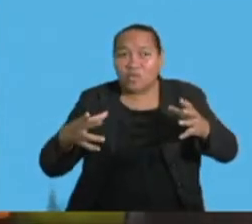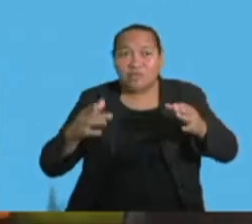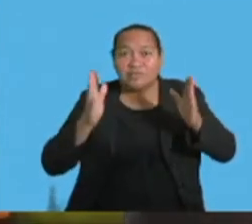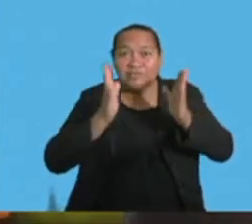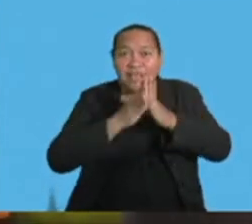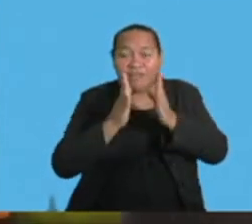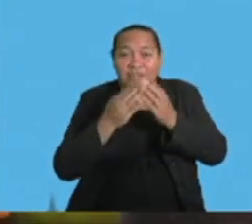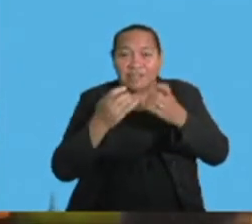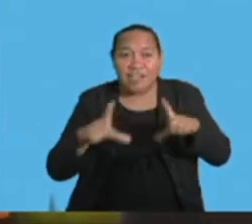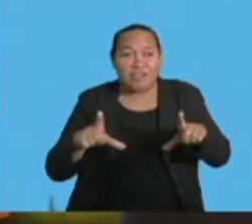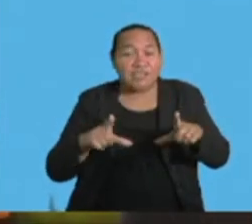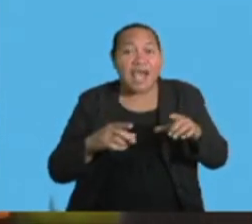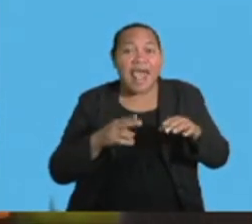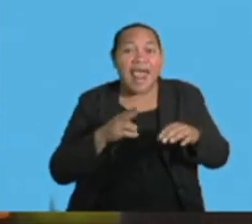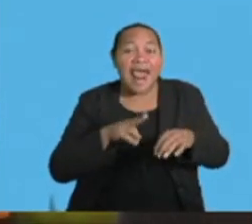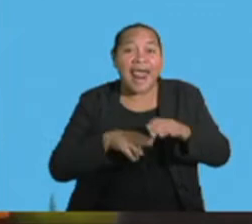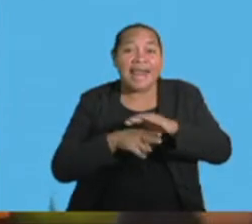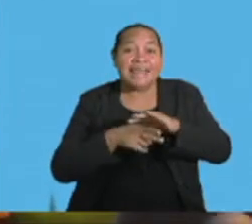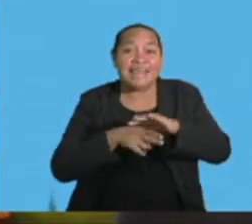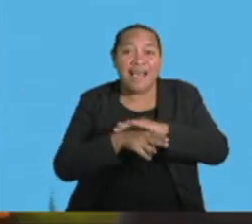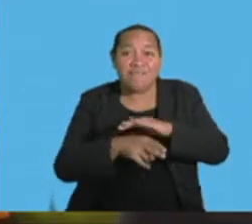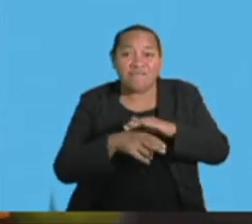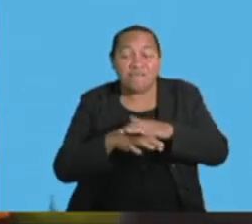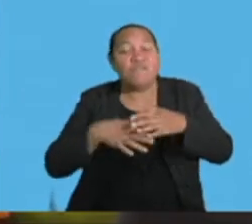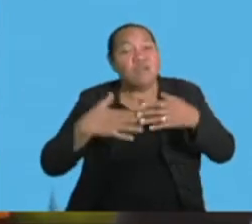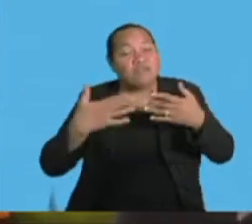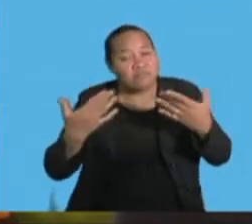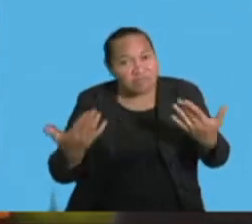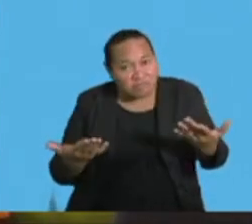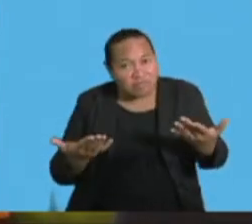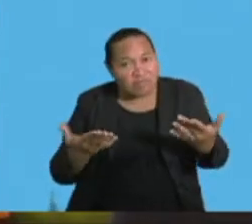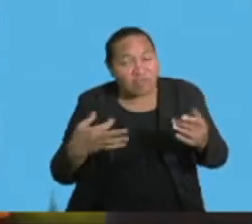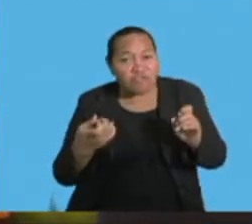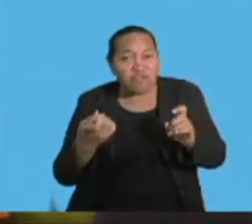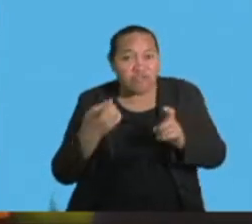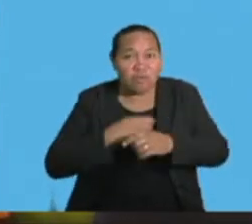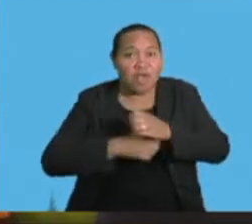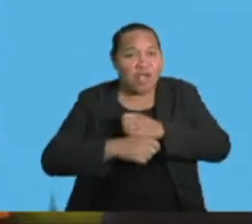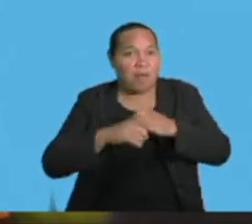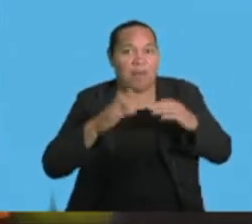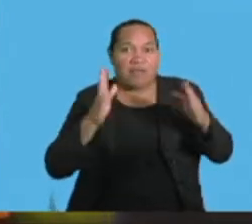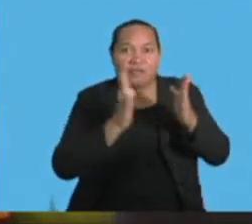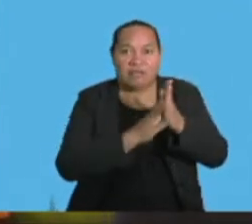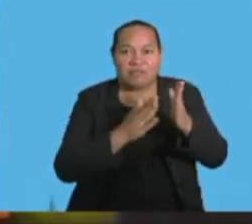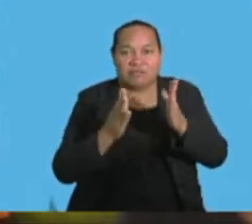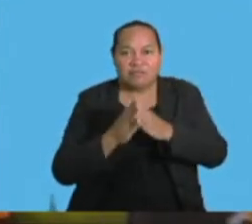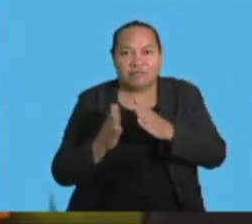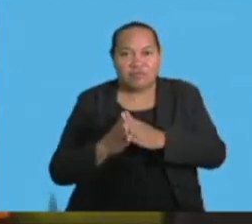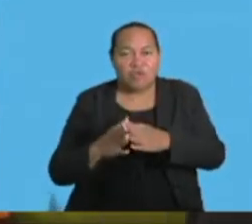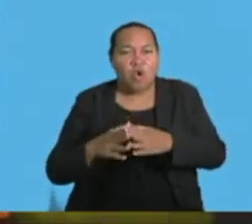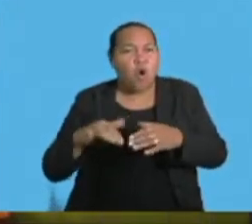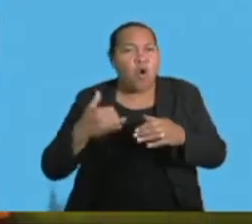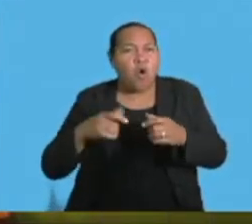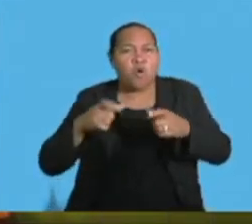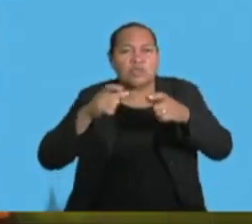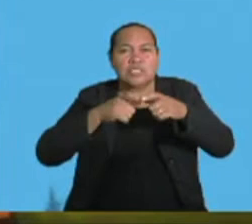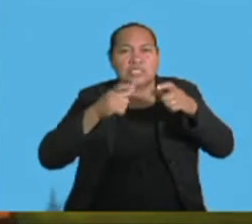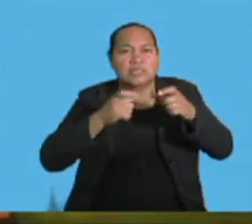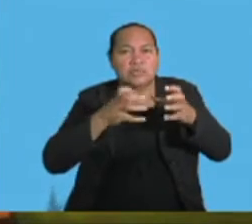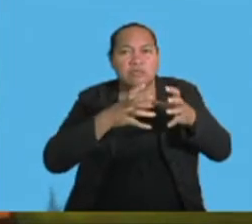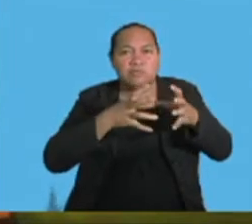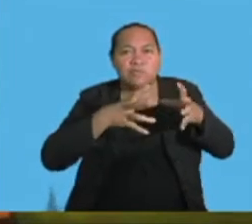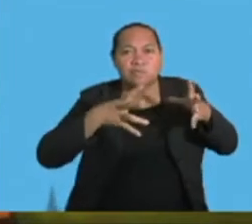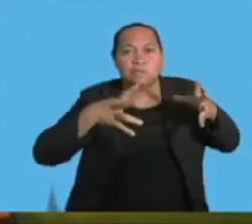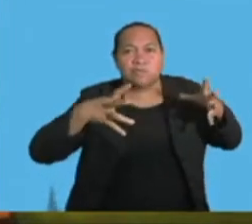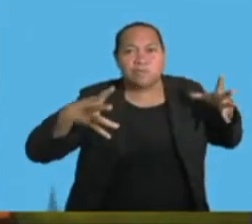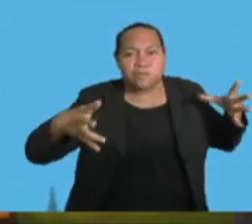municipal council, so suddenly Navua becomes an urban area. When towns and cities expand their boundaries, rural areas become